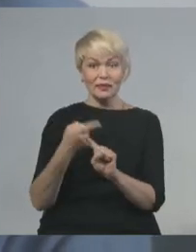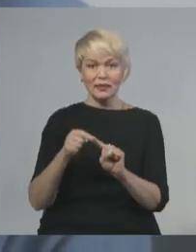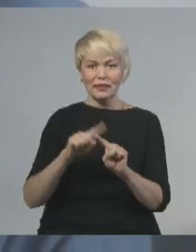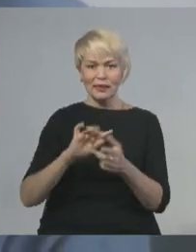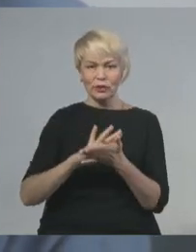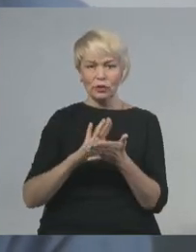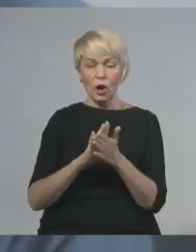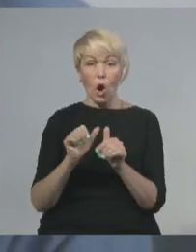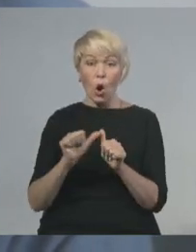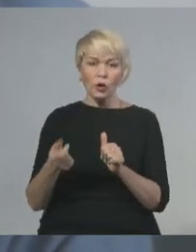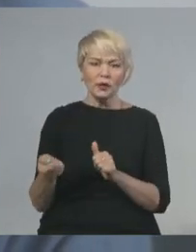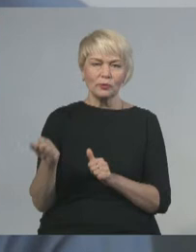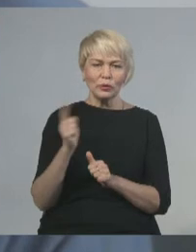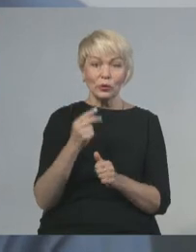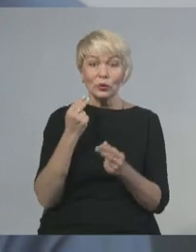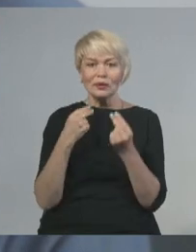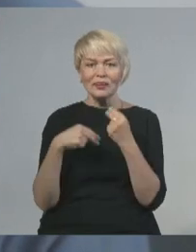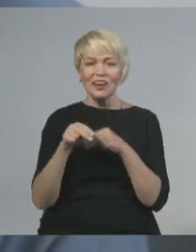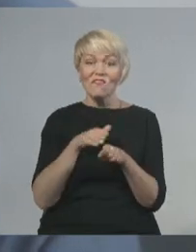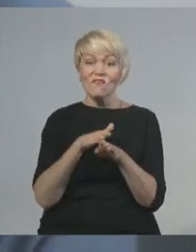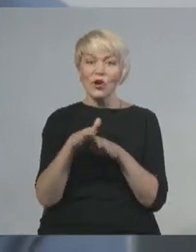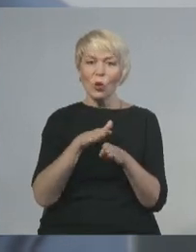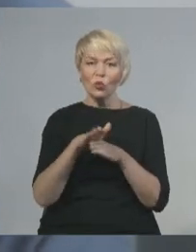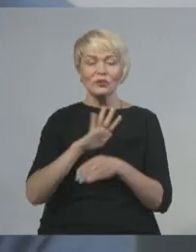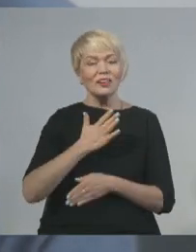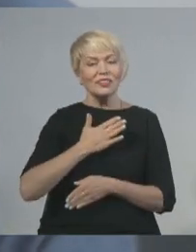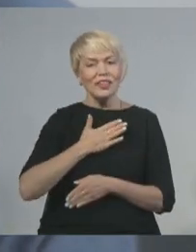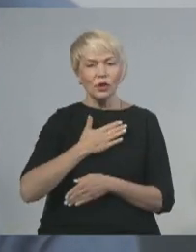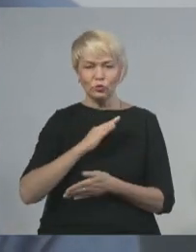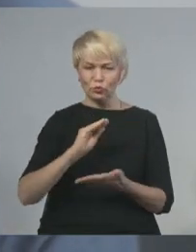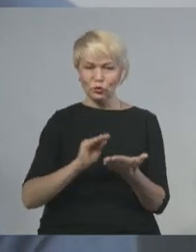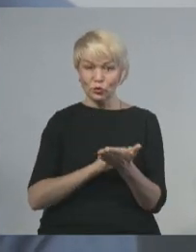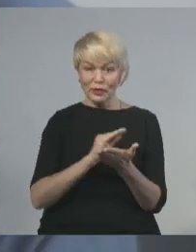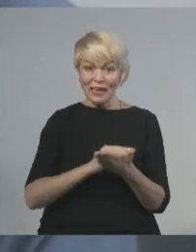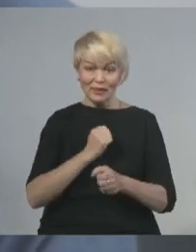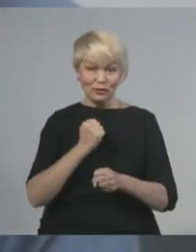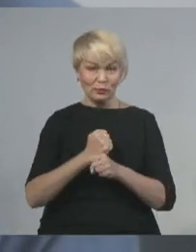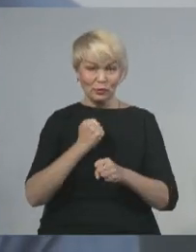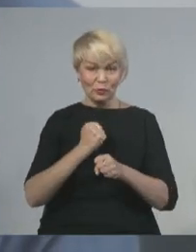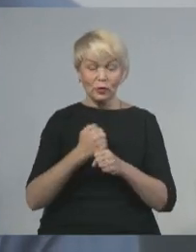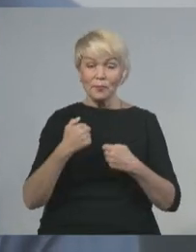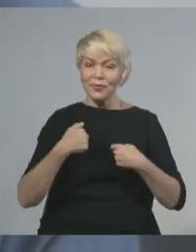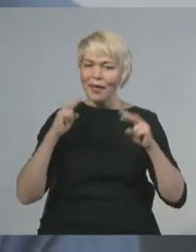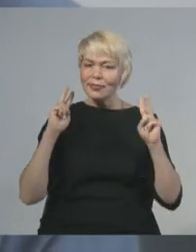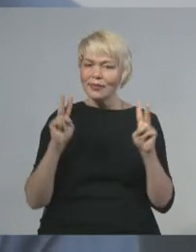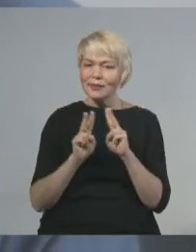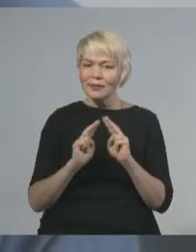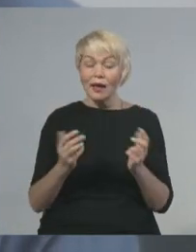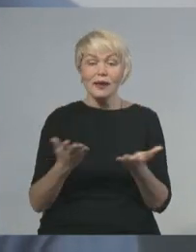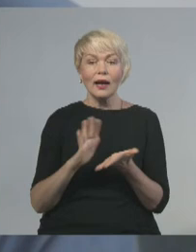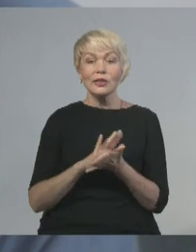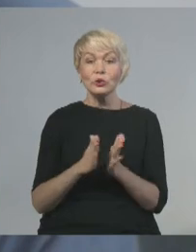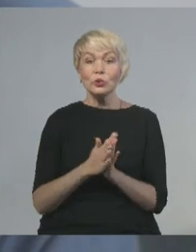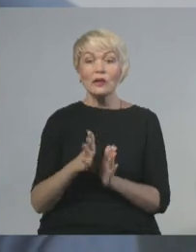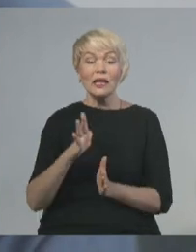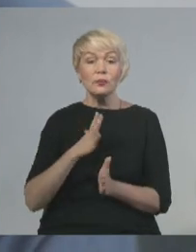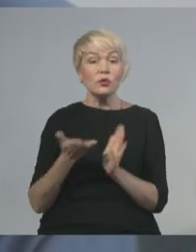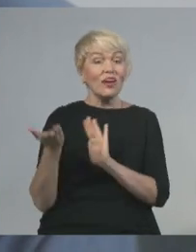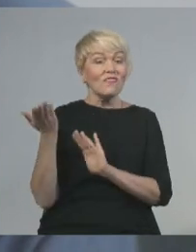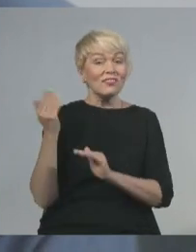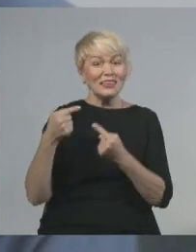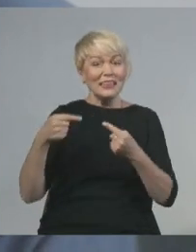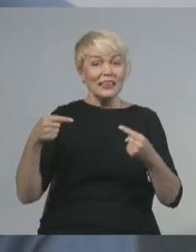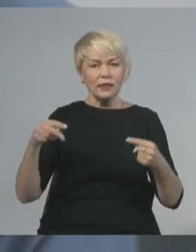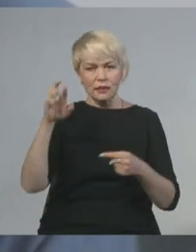job so i don't know how it was in other countries but when it comes to kobe for me slightly